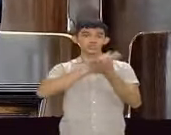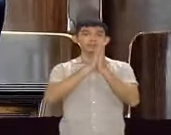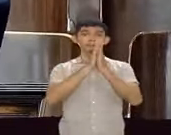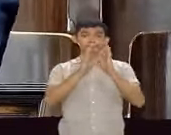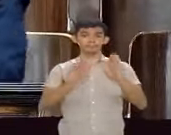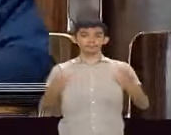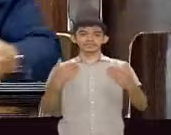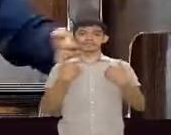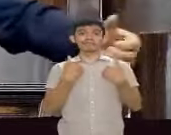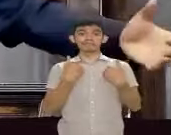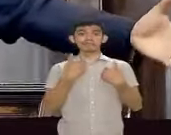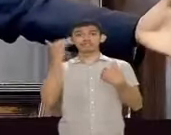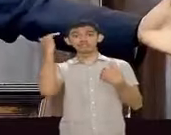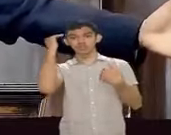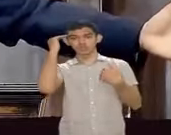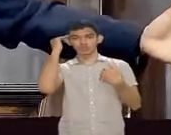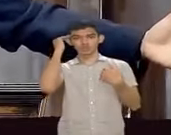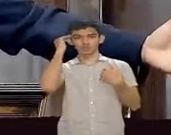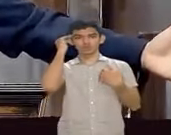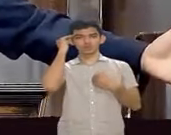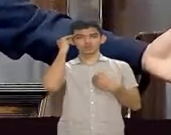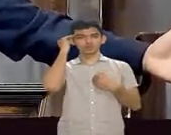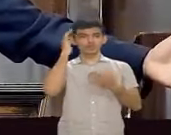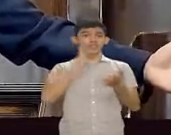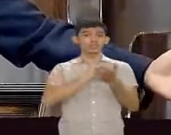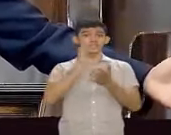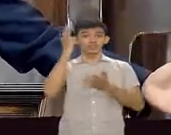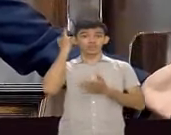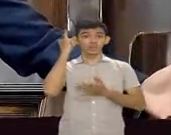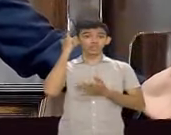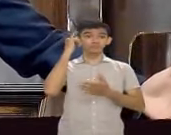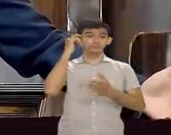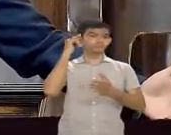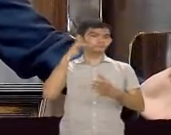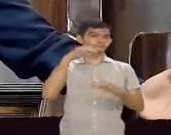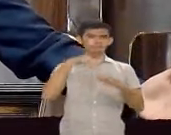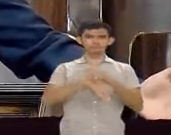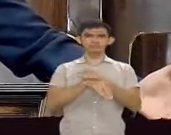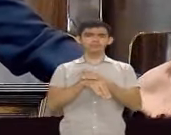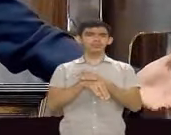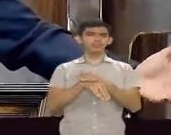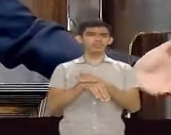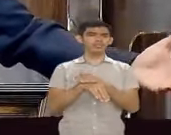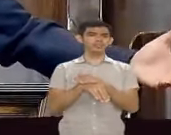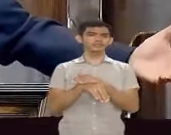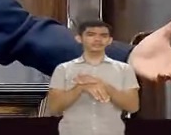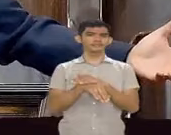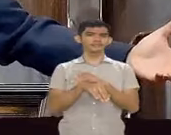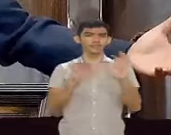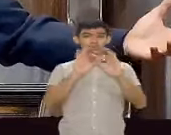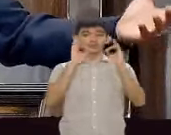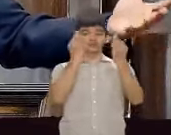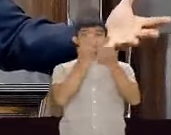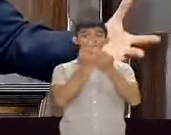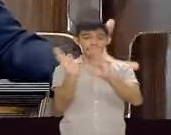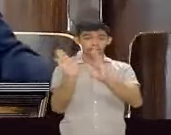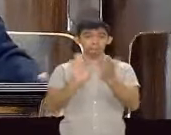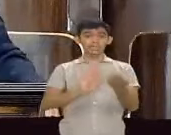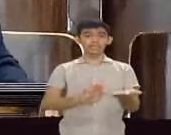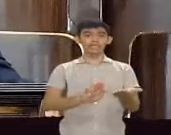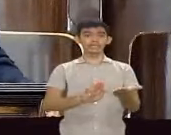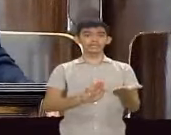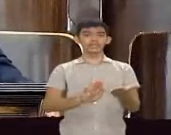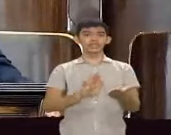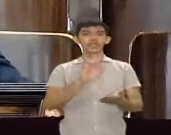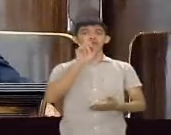have, that we know that that is why when someone in our family gets promoted, we know one day magkita ra